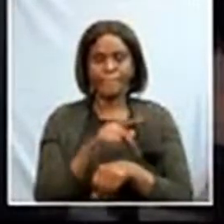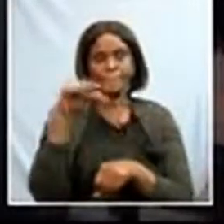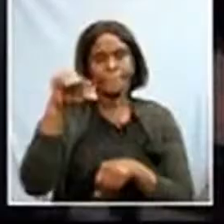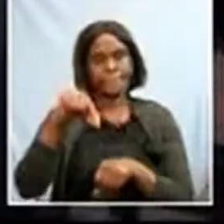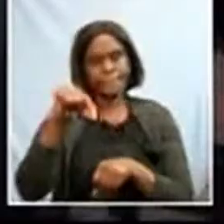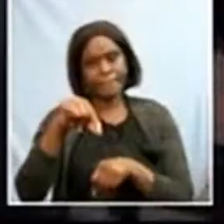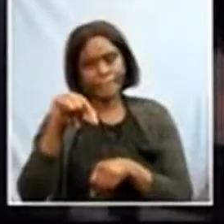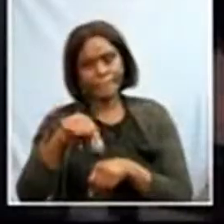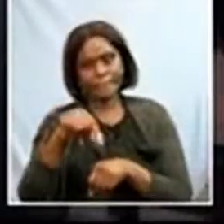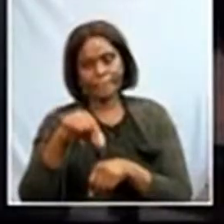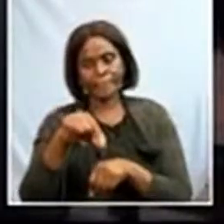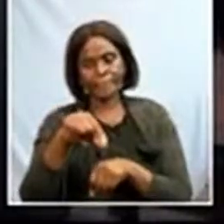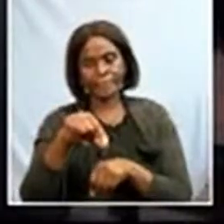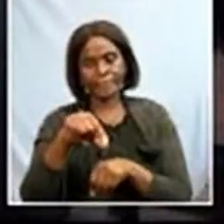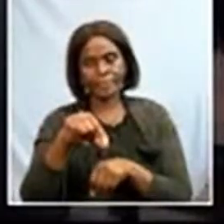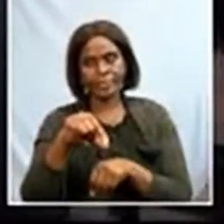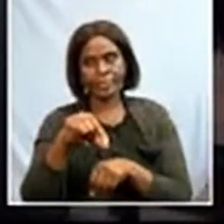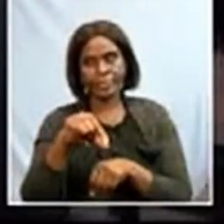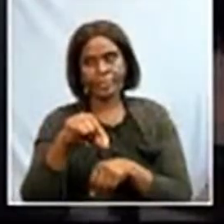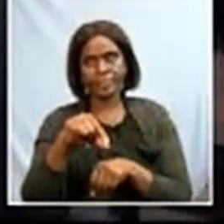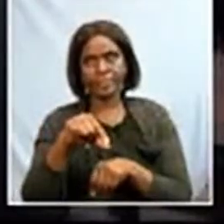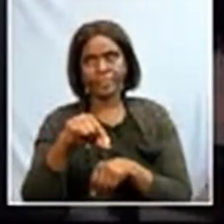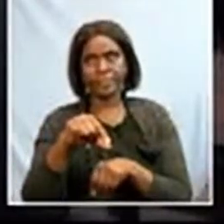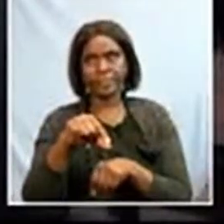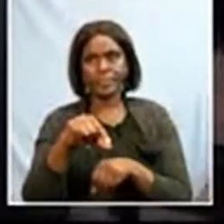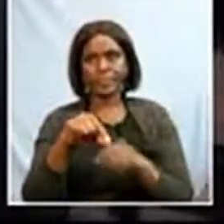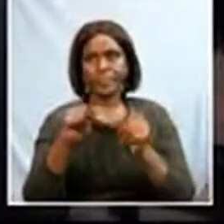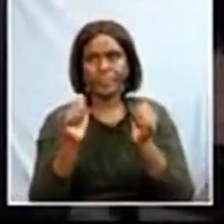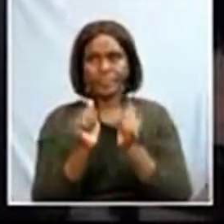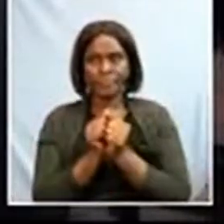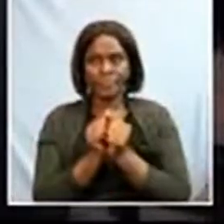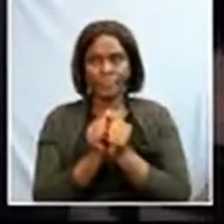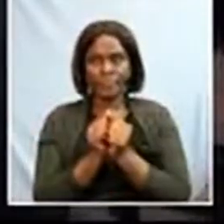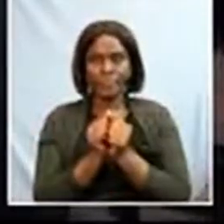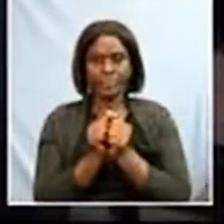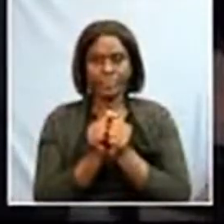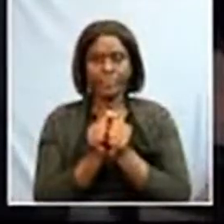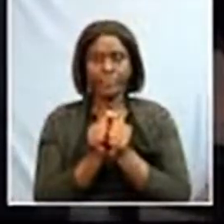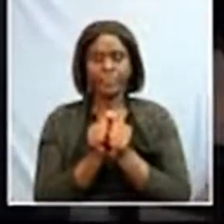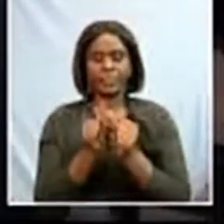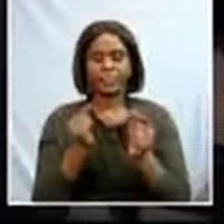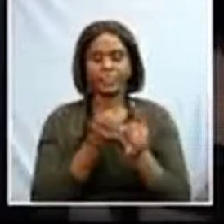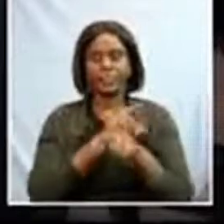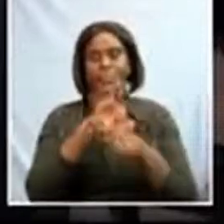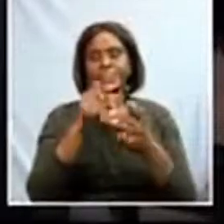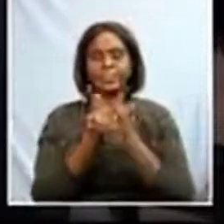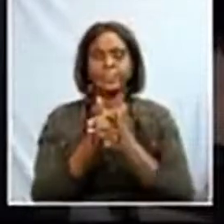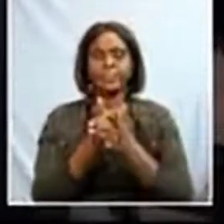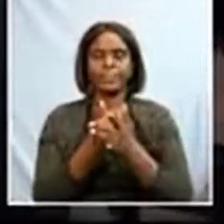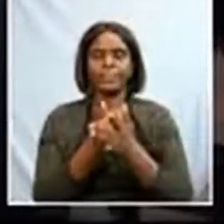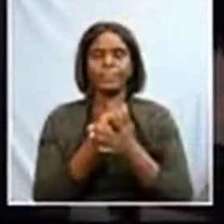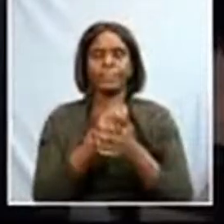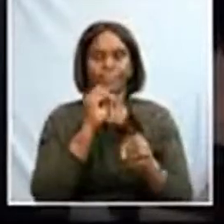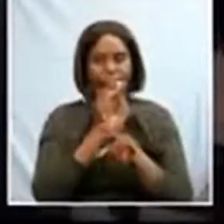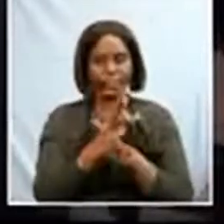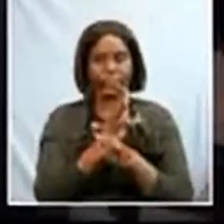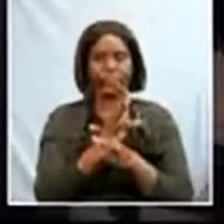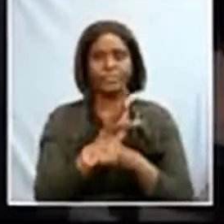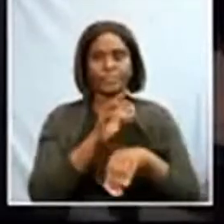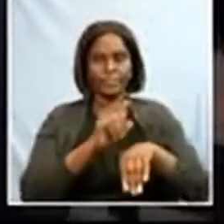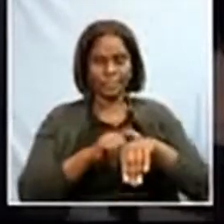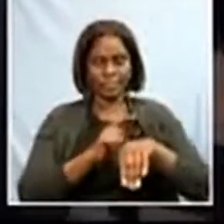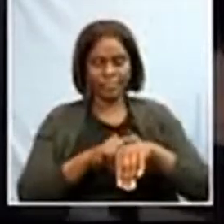quality, and the cost? From all this scenario, you have already compromised on